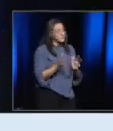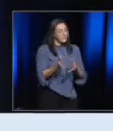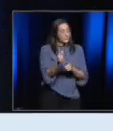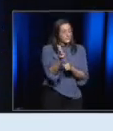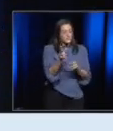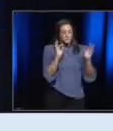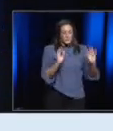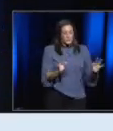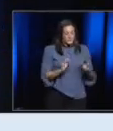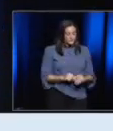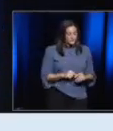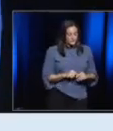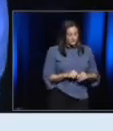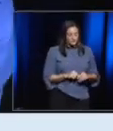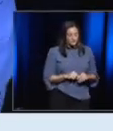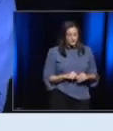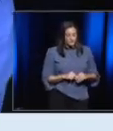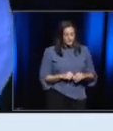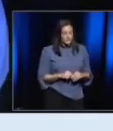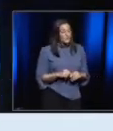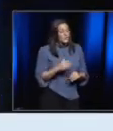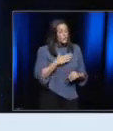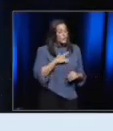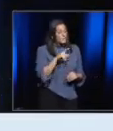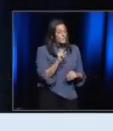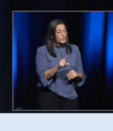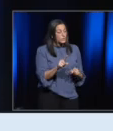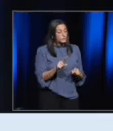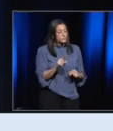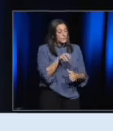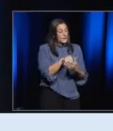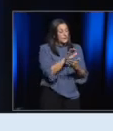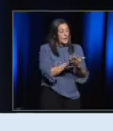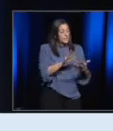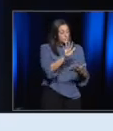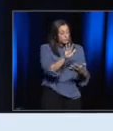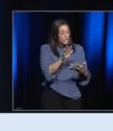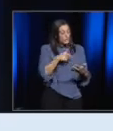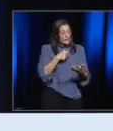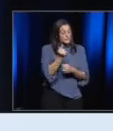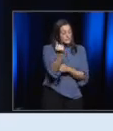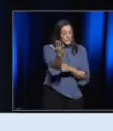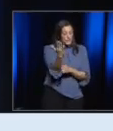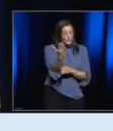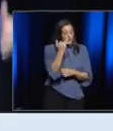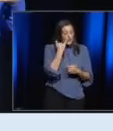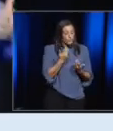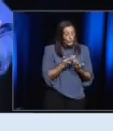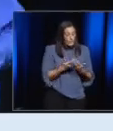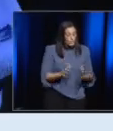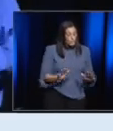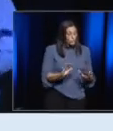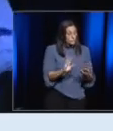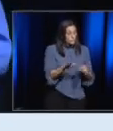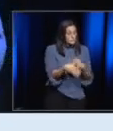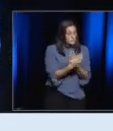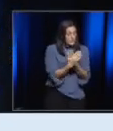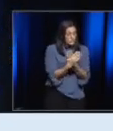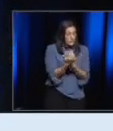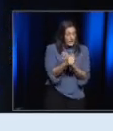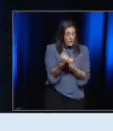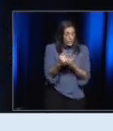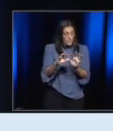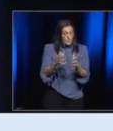perfect. So the question I asked in my abstract, if we lose a population of cetaceans, what will we